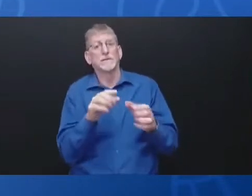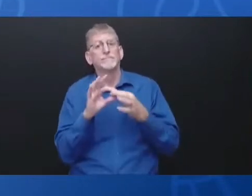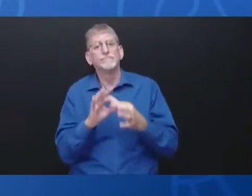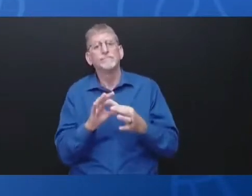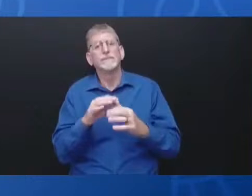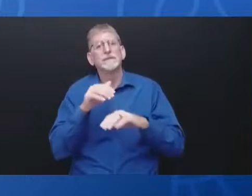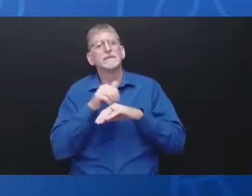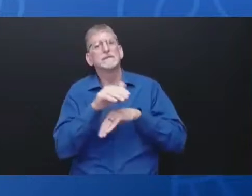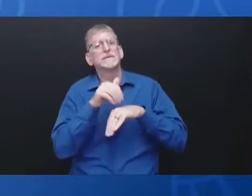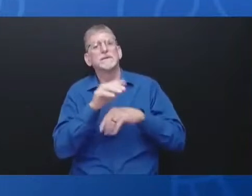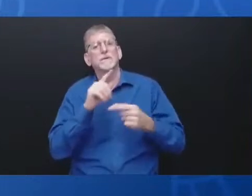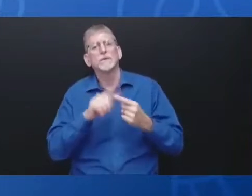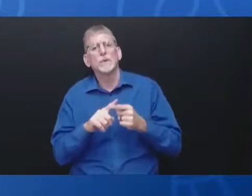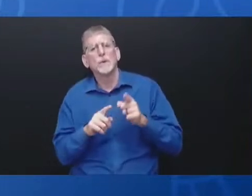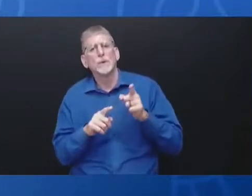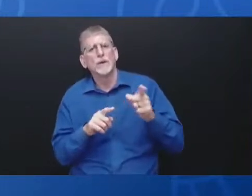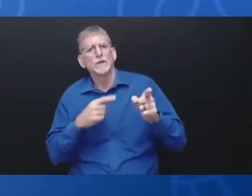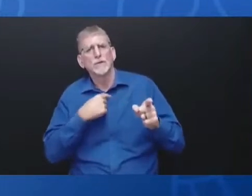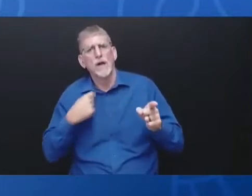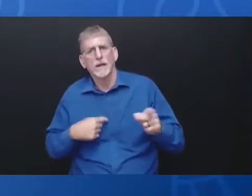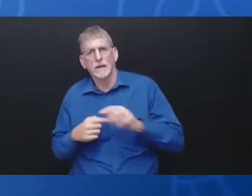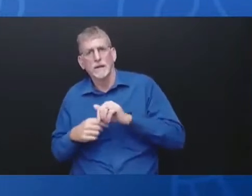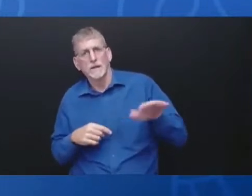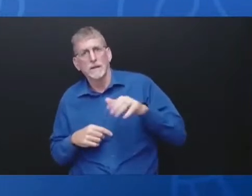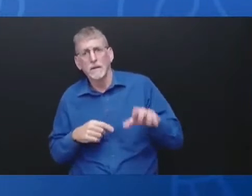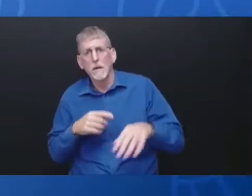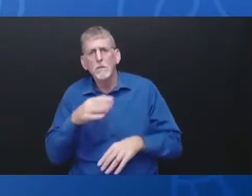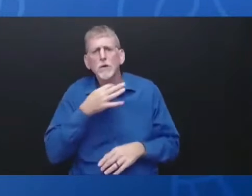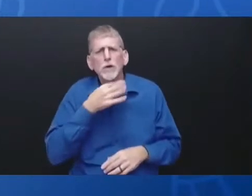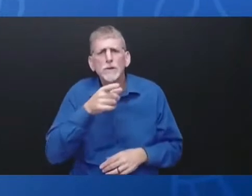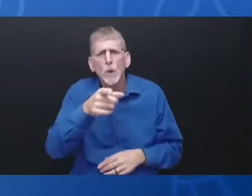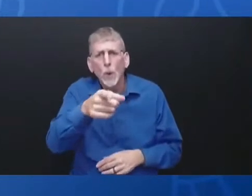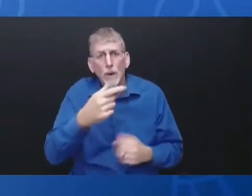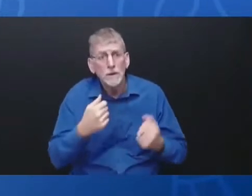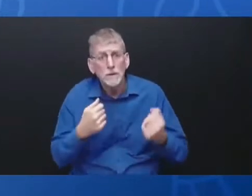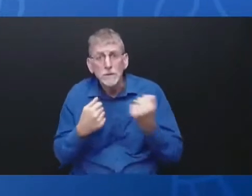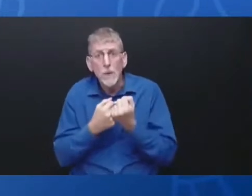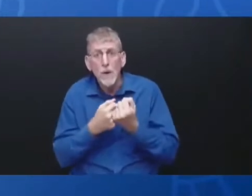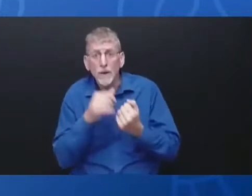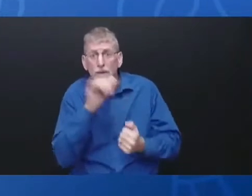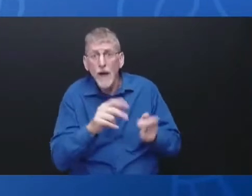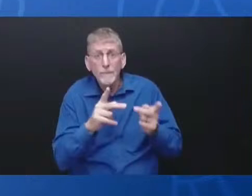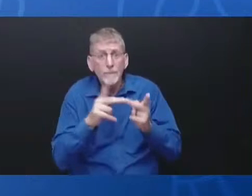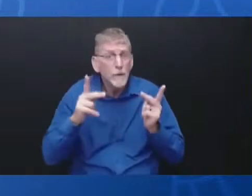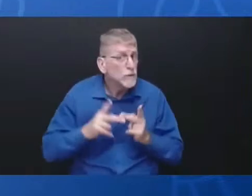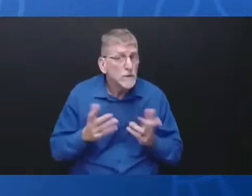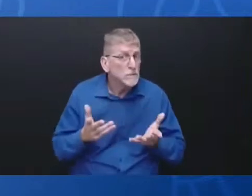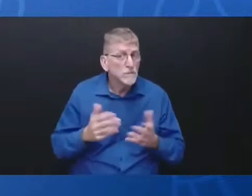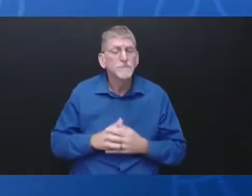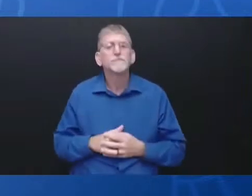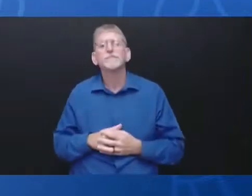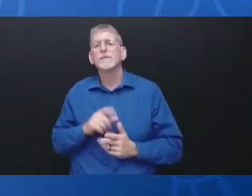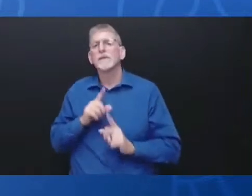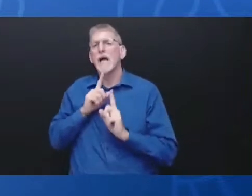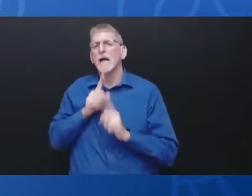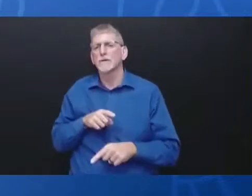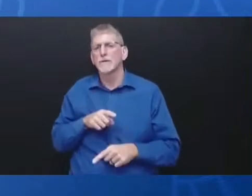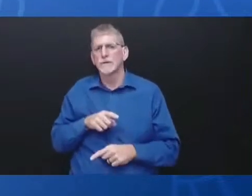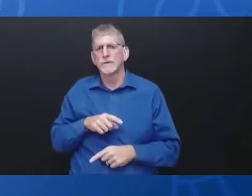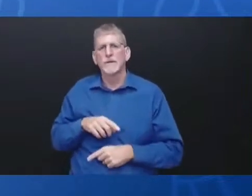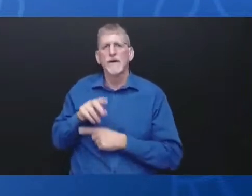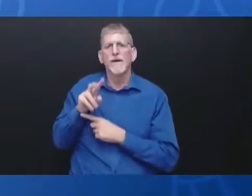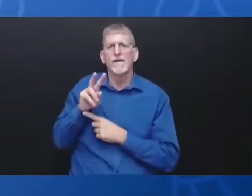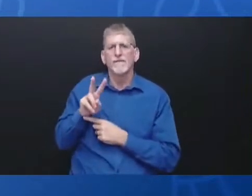this decision? Well, and what you're referring to, I think, is the VOA and some other outlets Correct. involved with the current,